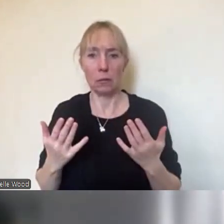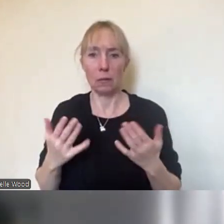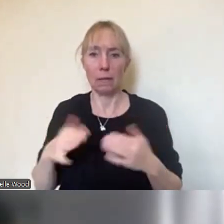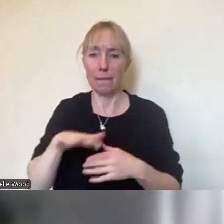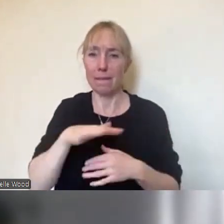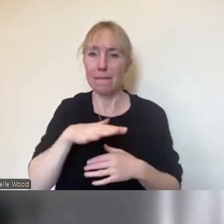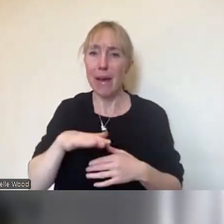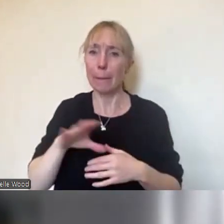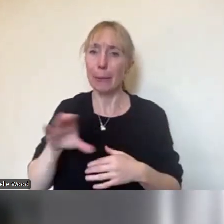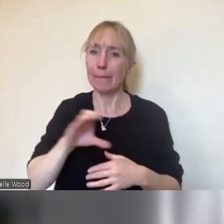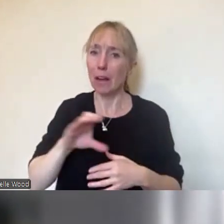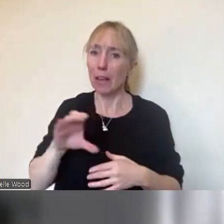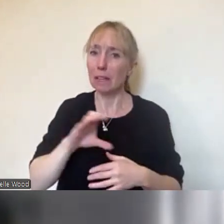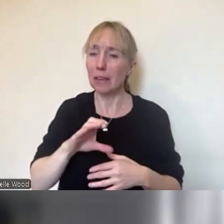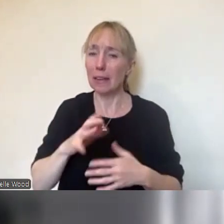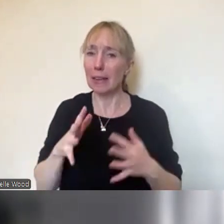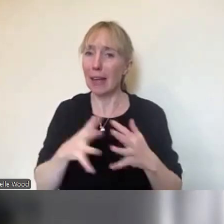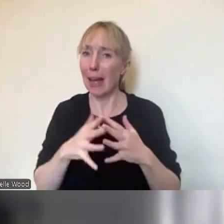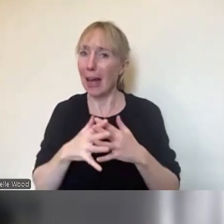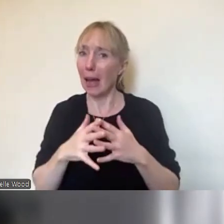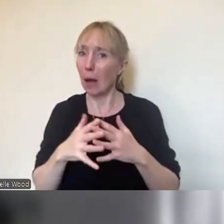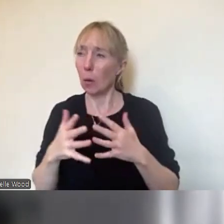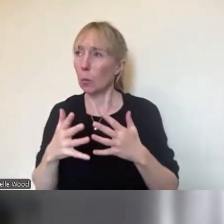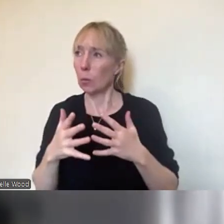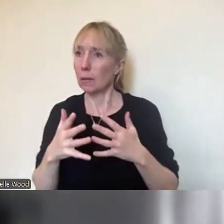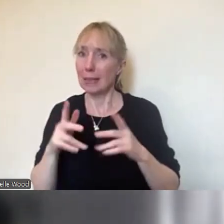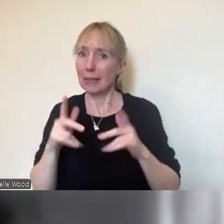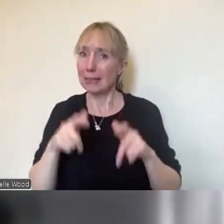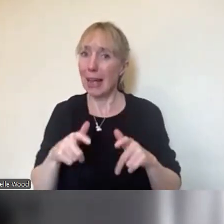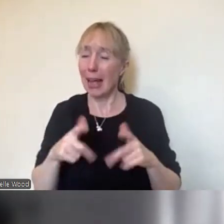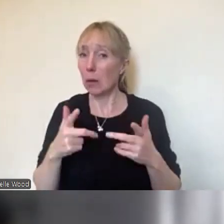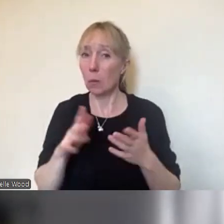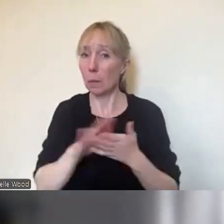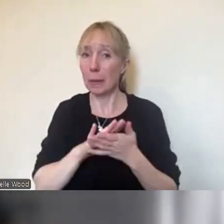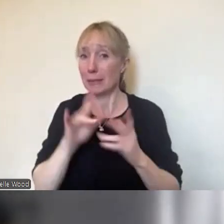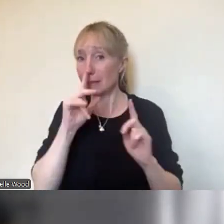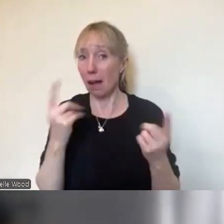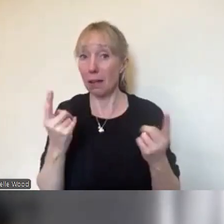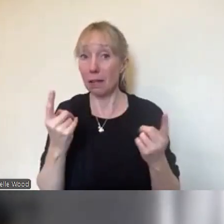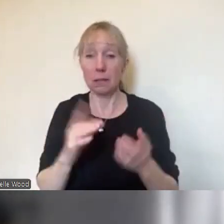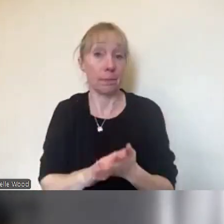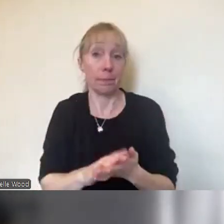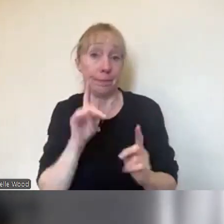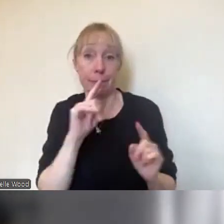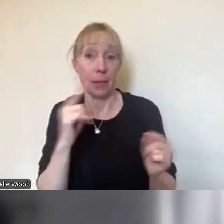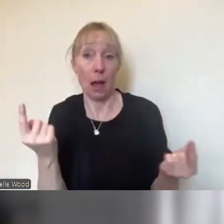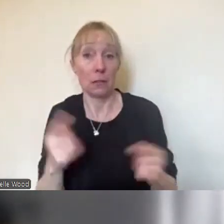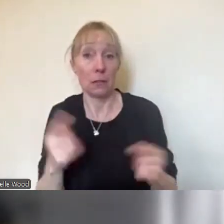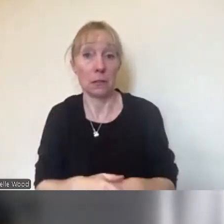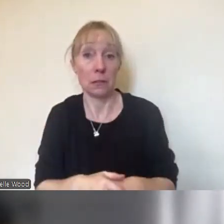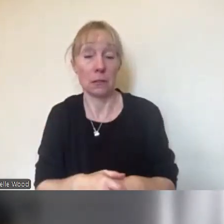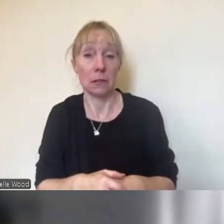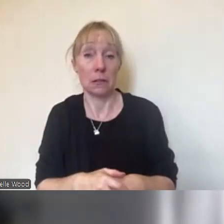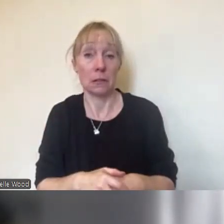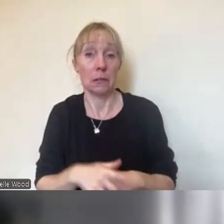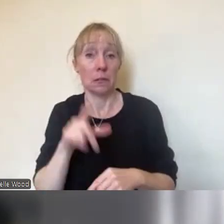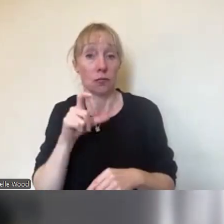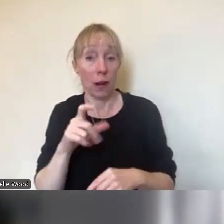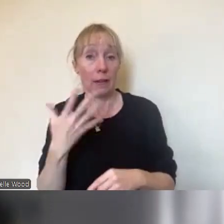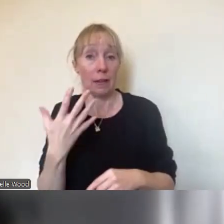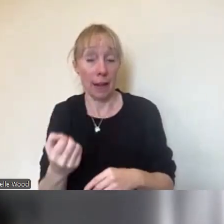funding her be supported to stay there, or would she not be able to? She would be able to. So the Crichton